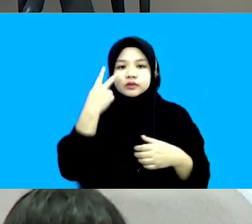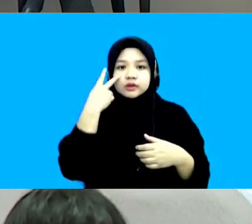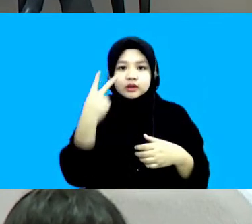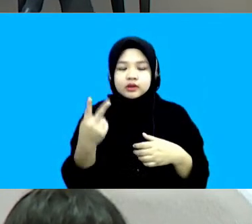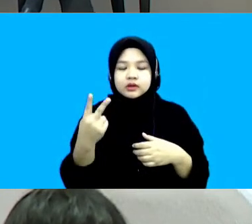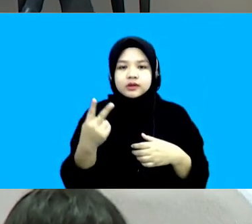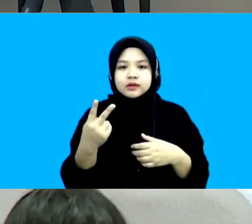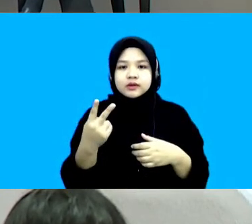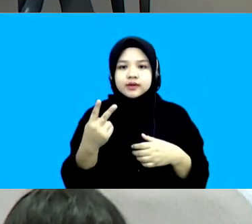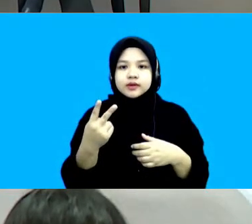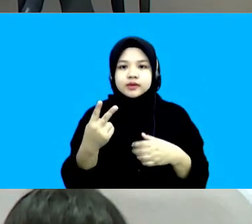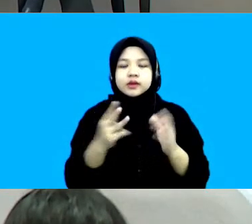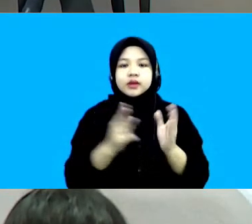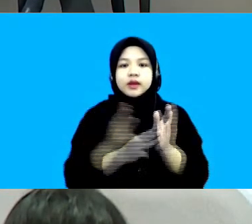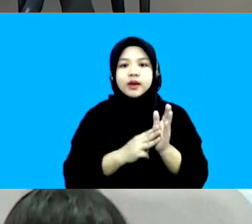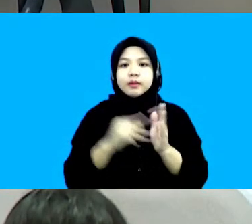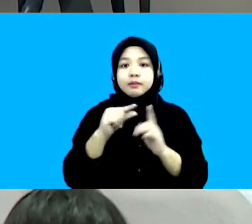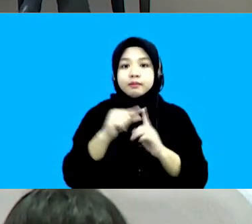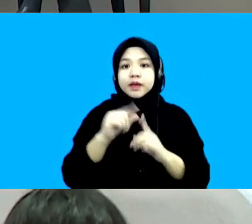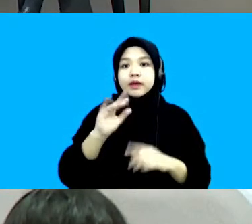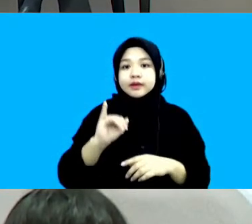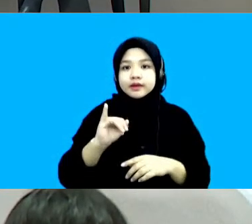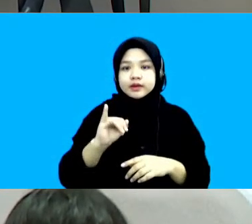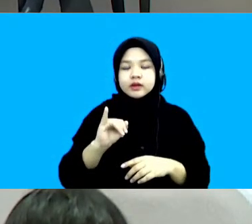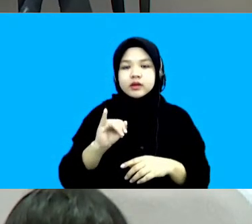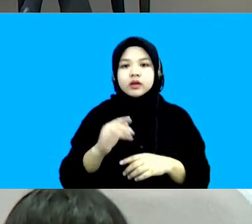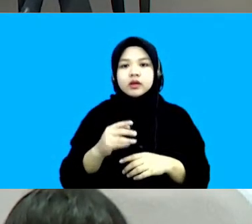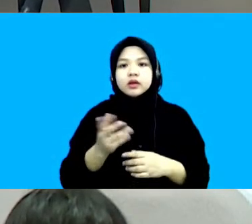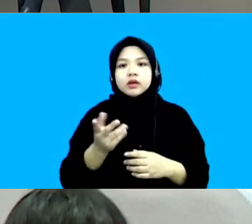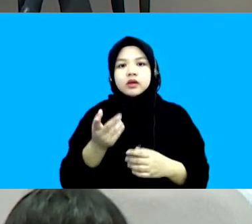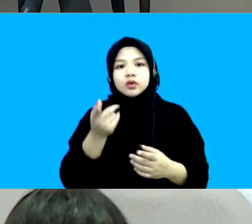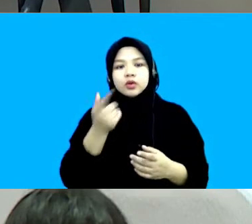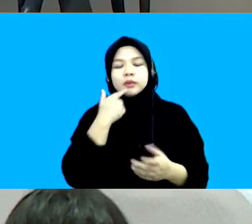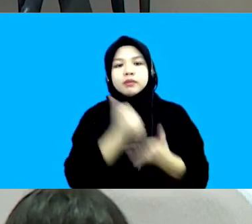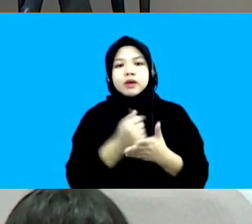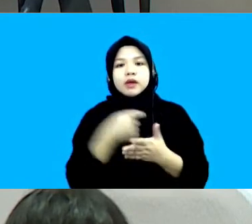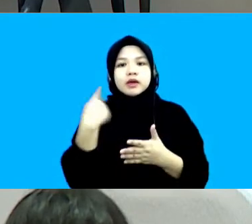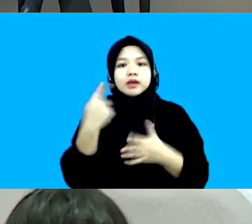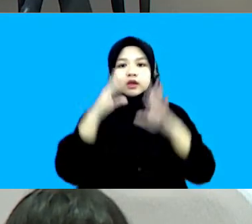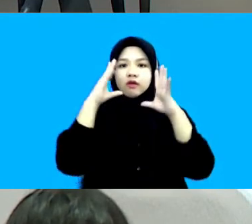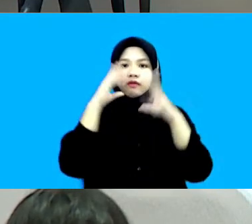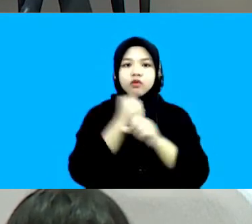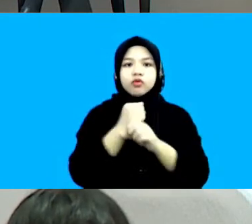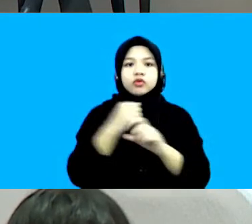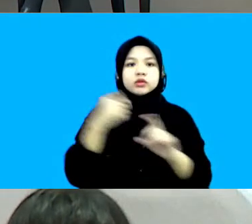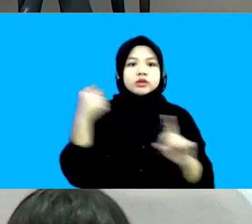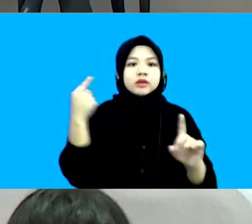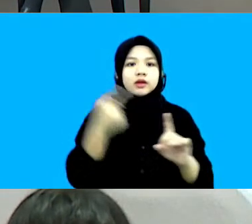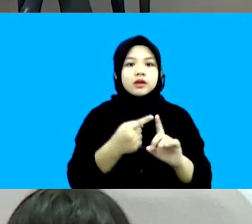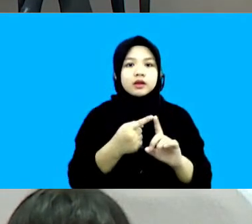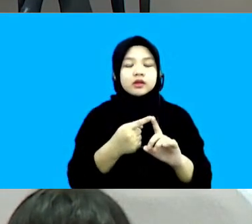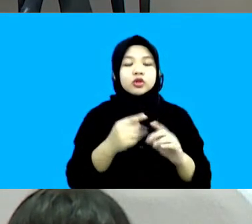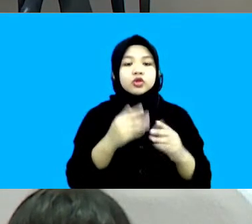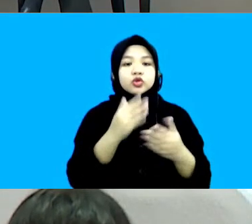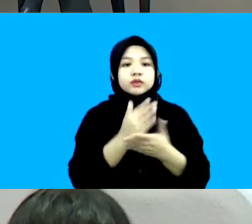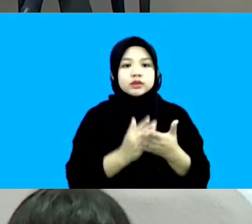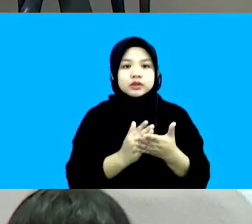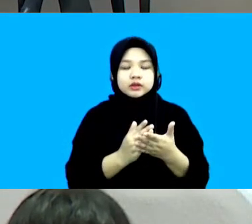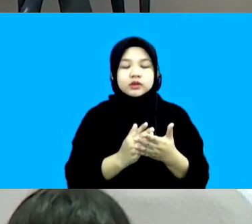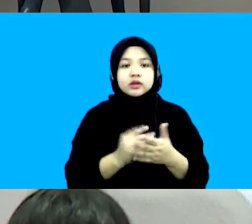unless we change the program. But one thing that we learned from the pandemic is health is not just a matter of expenditure, but it is